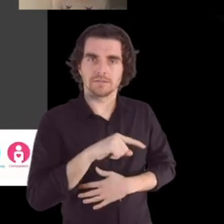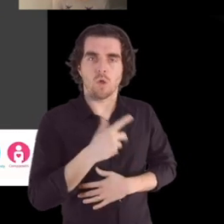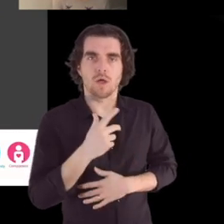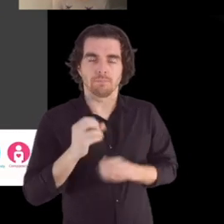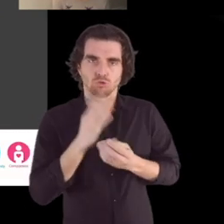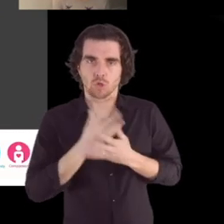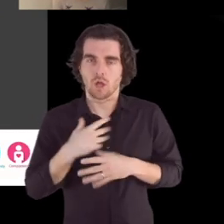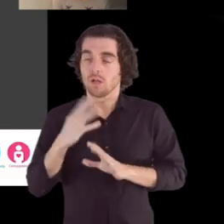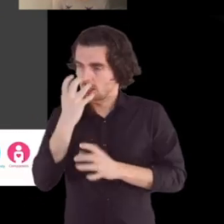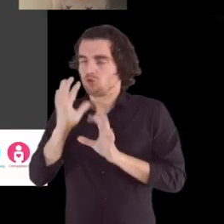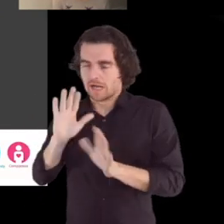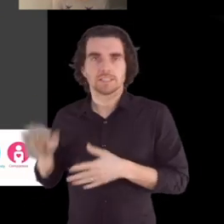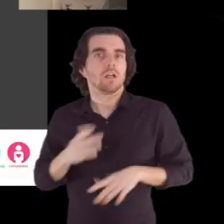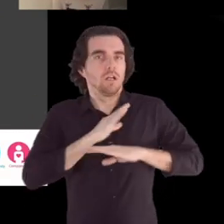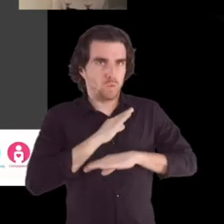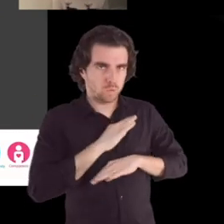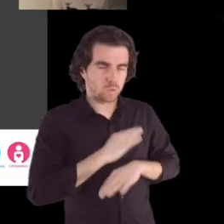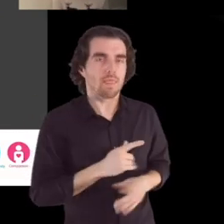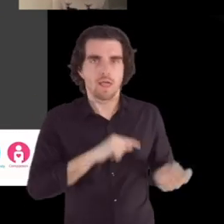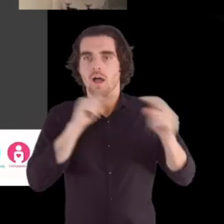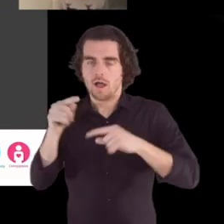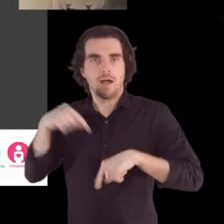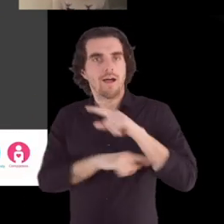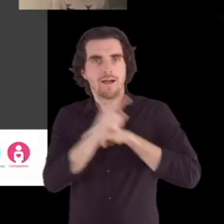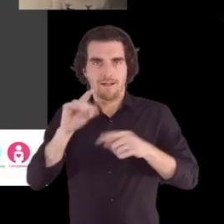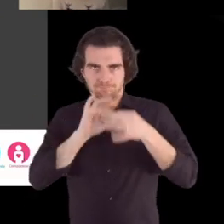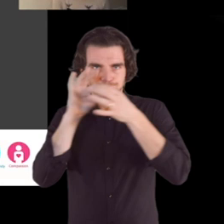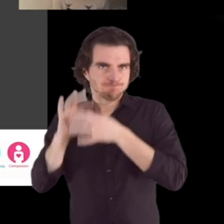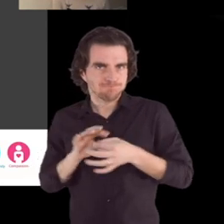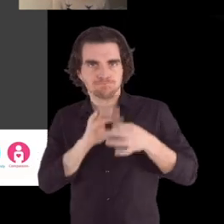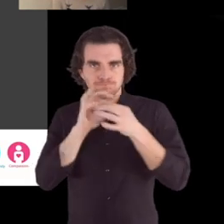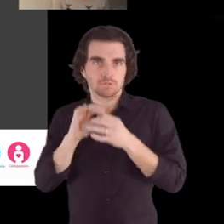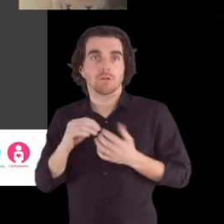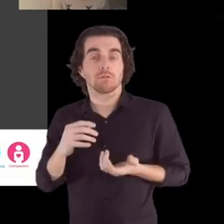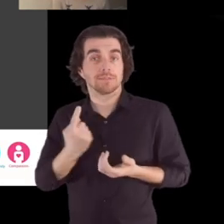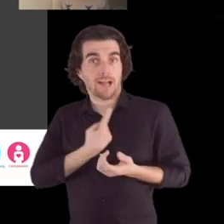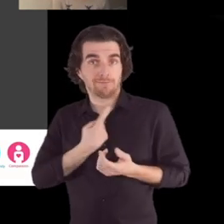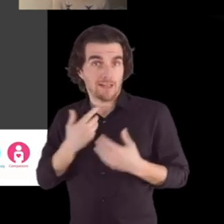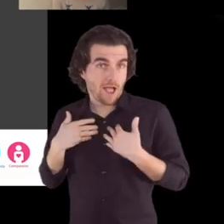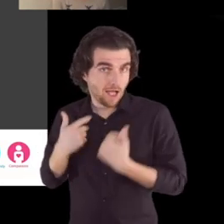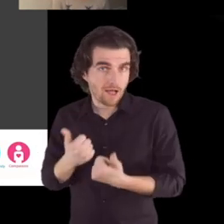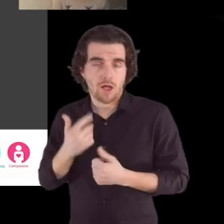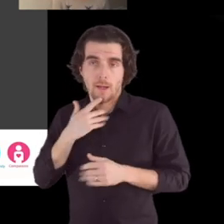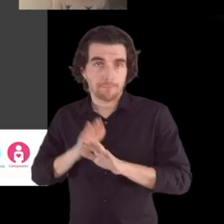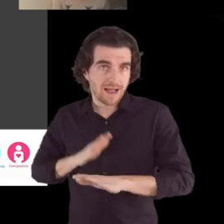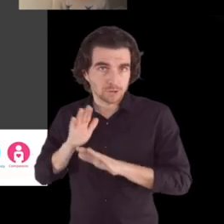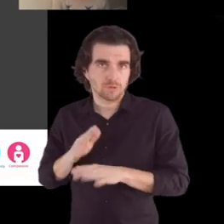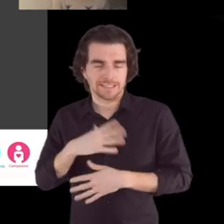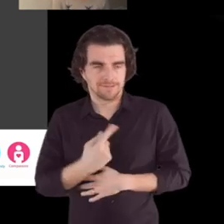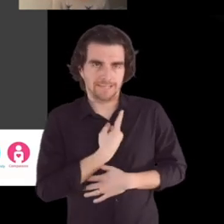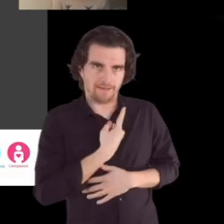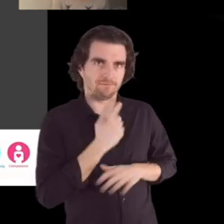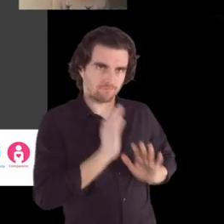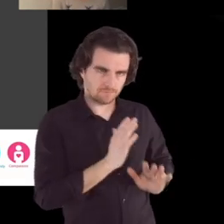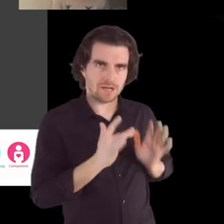that soothing system and making sure that's of equal weight. And we can do this in a few different ways. One is with others' kindness, but also with self-kindness